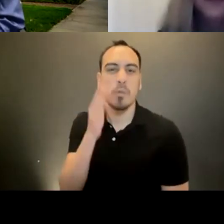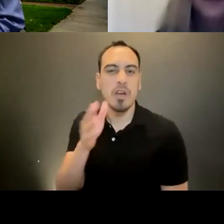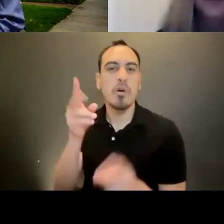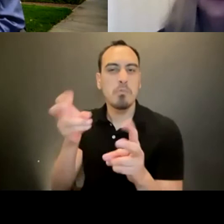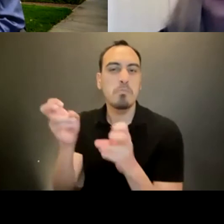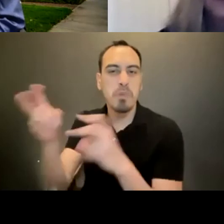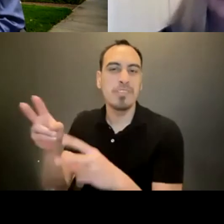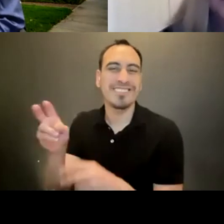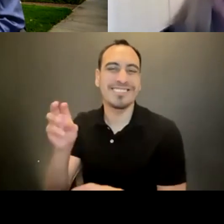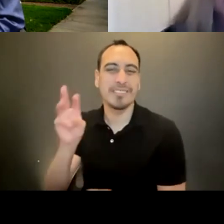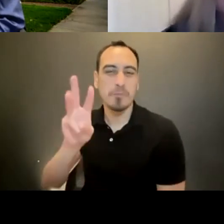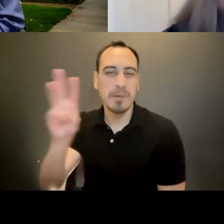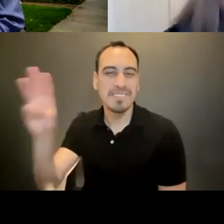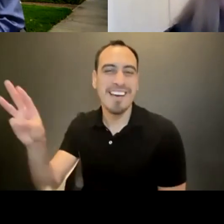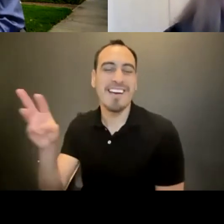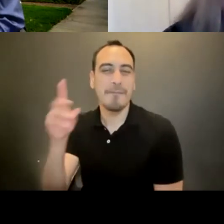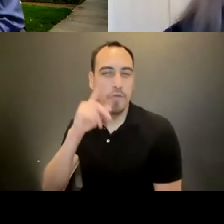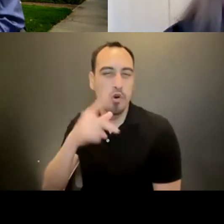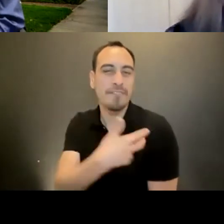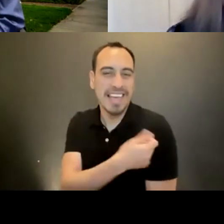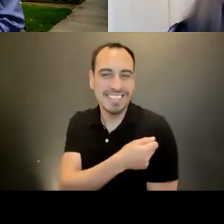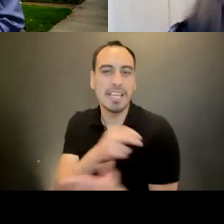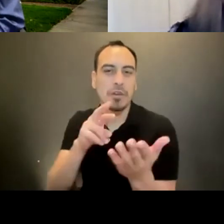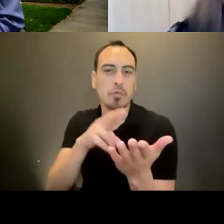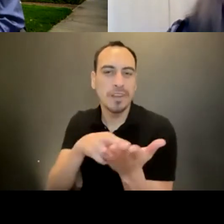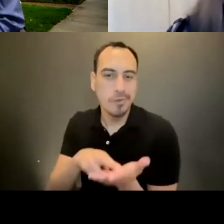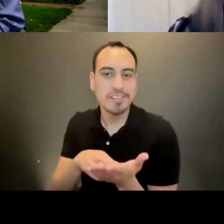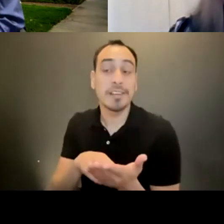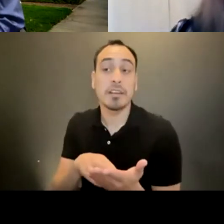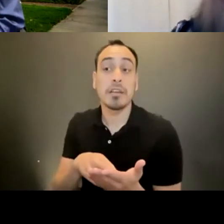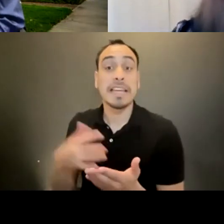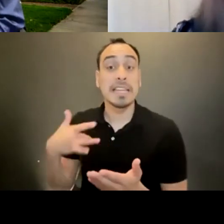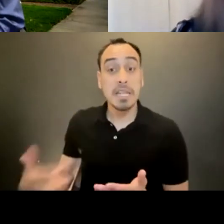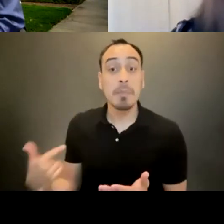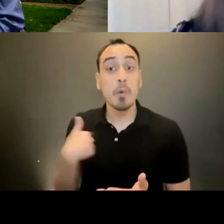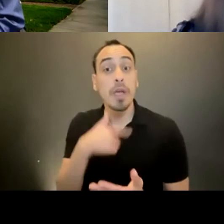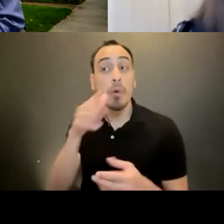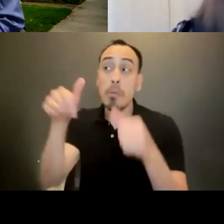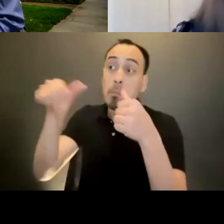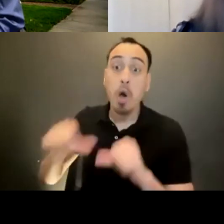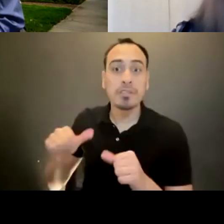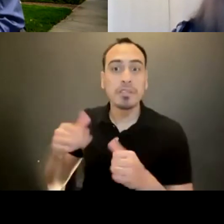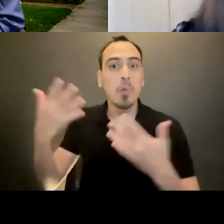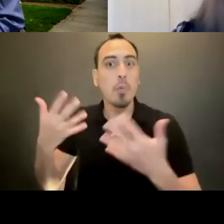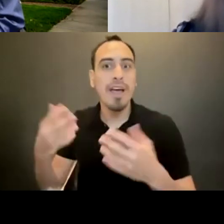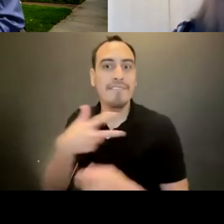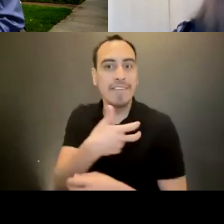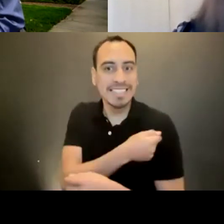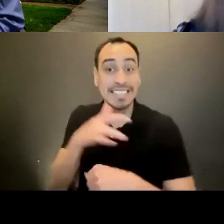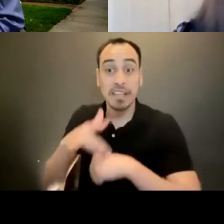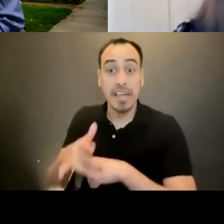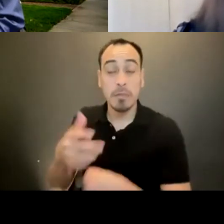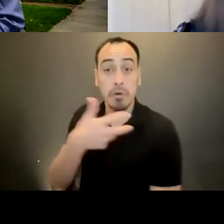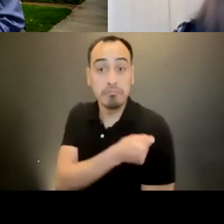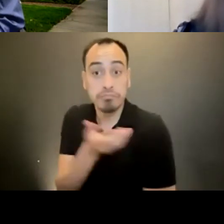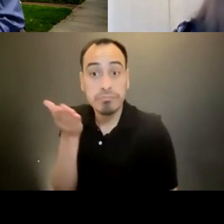site, generally we post what vaccine is available at that site. So for those that are really concerned and are holding out for